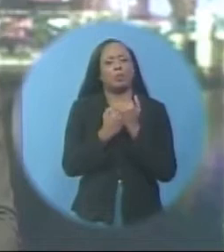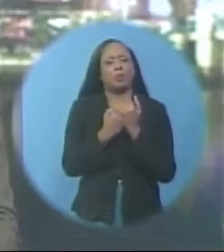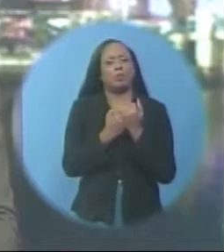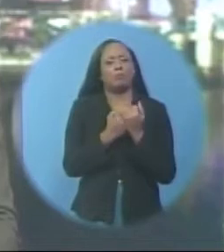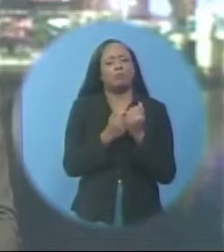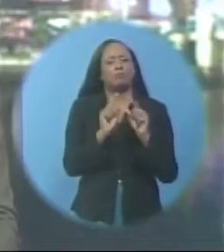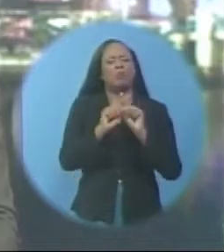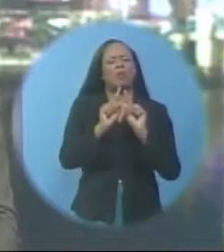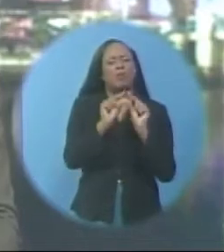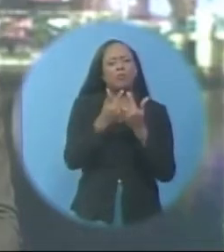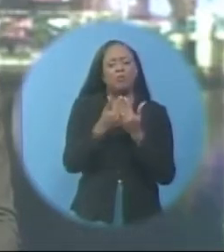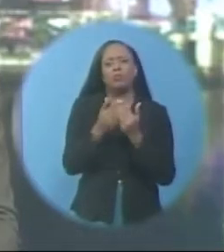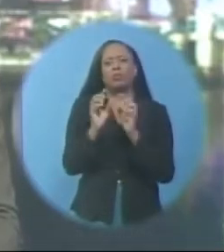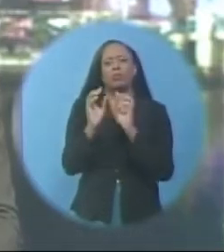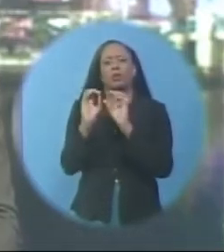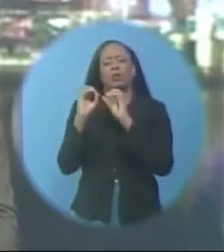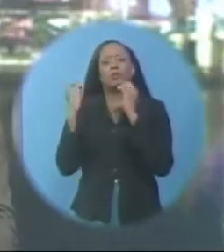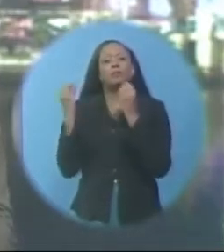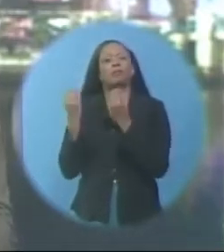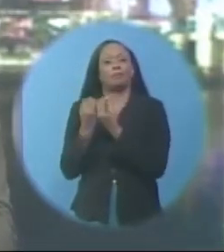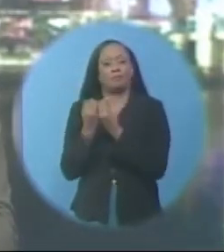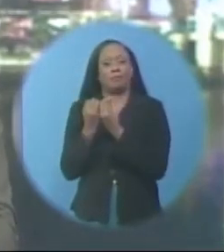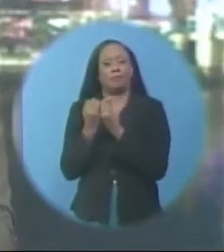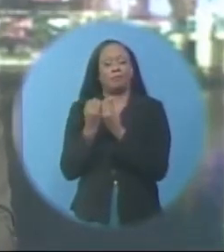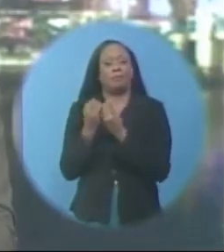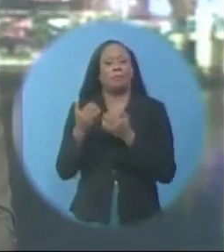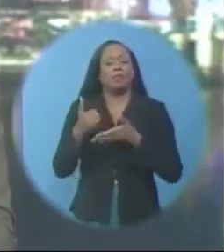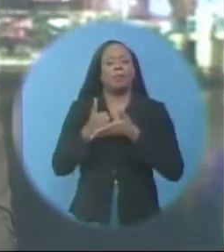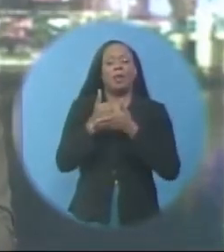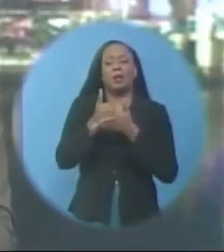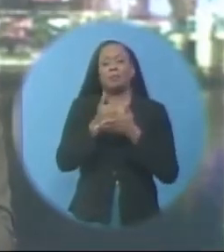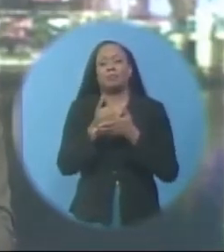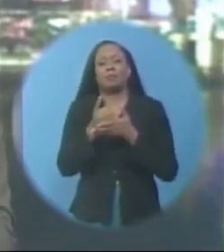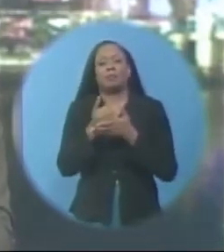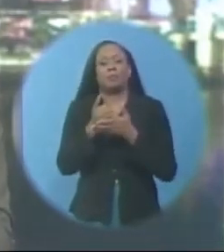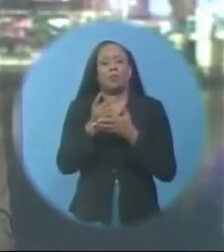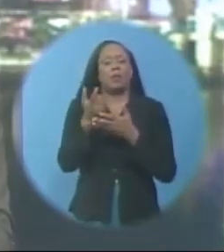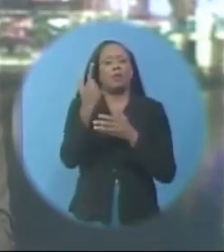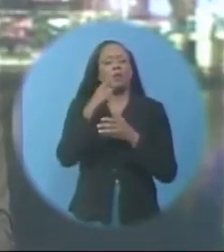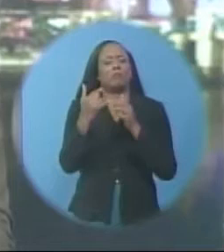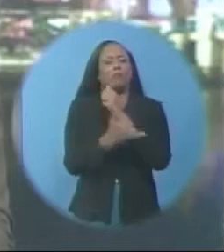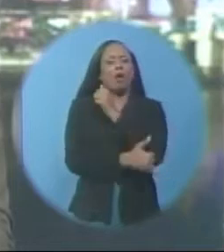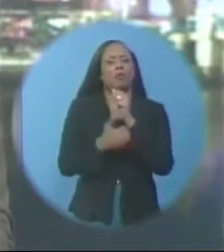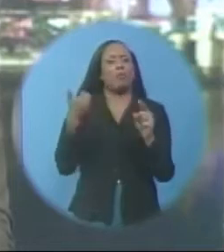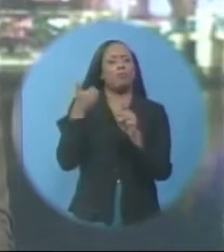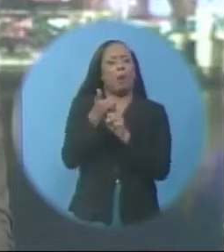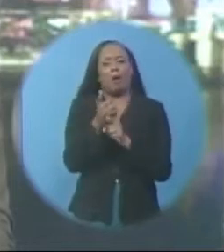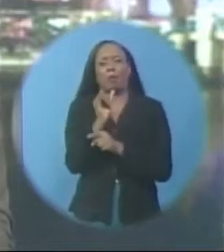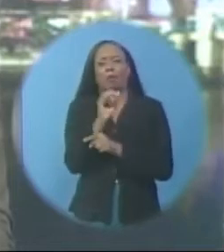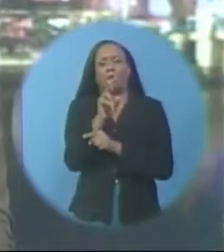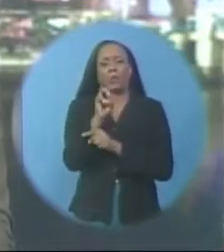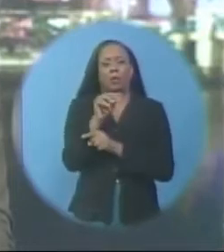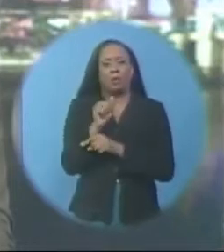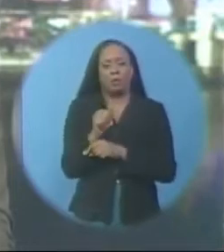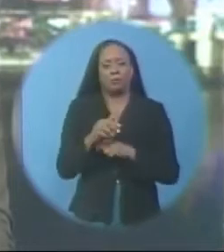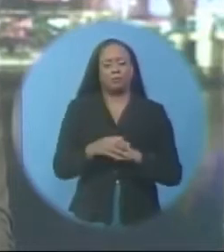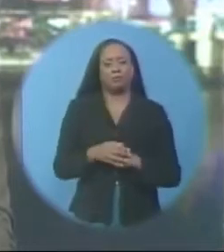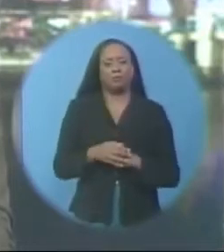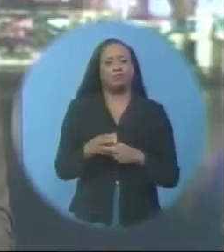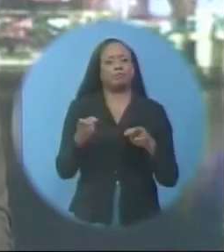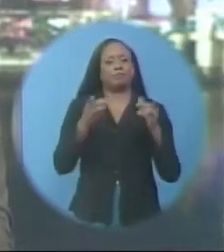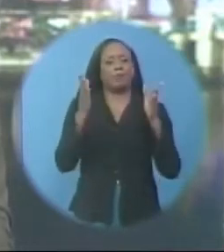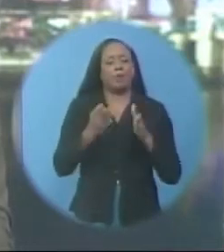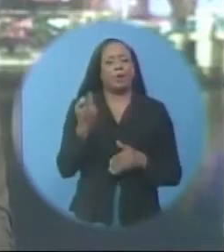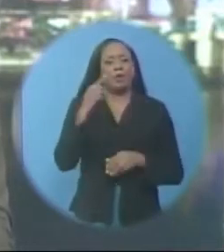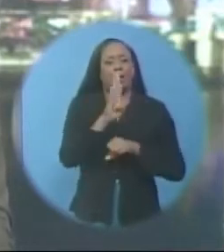humanitarian relief to areas impacted by Hurricane Irma. And that's from Managing Director of CIBC First Caribbean for Barbados